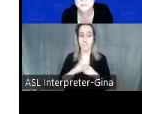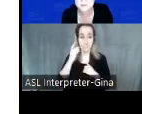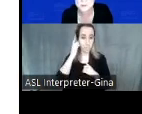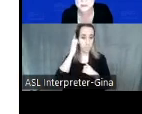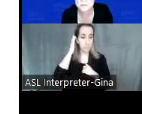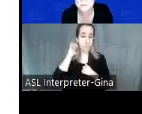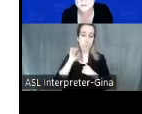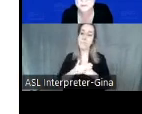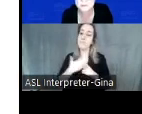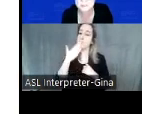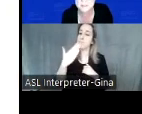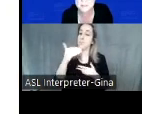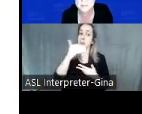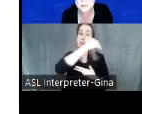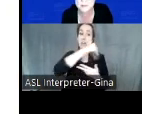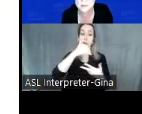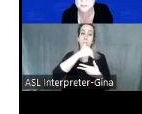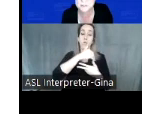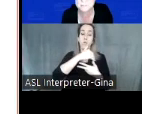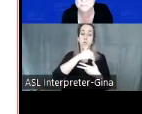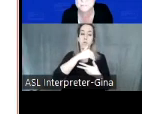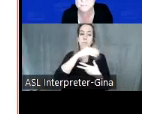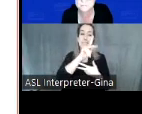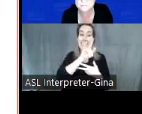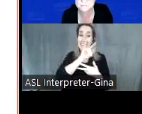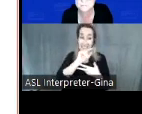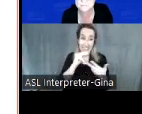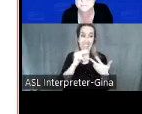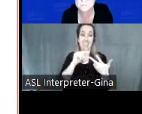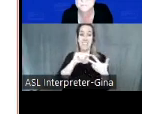Thank you. So after Keith DeMatteis and Michael Horaci.